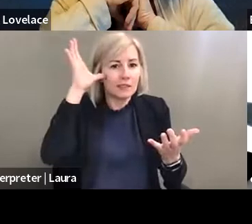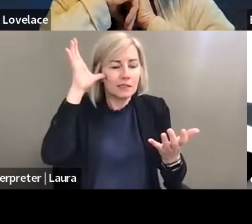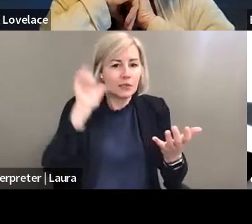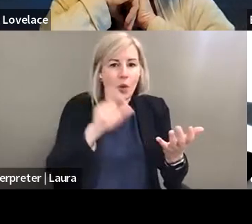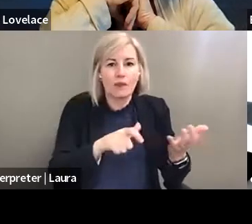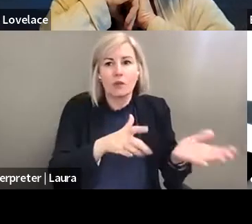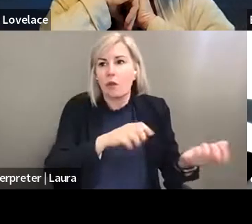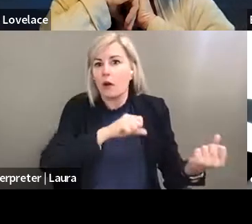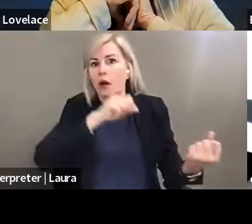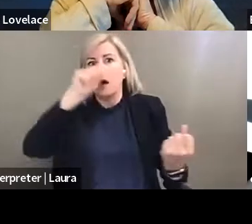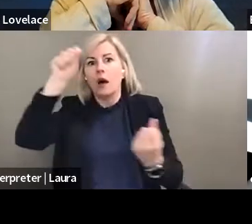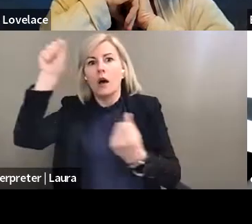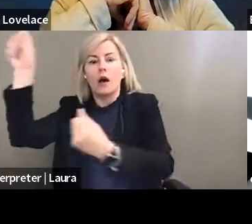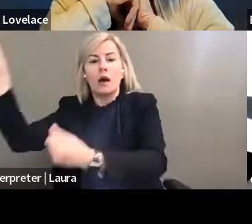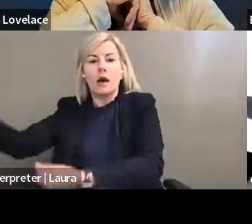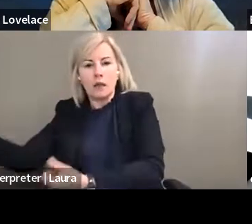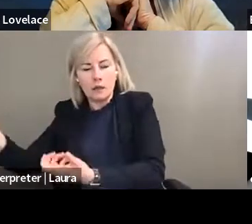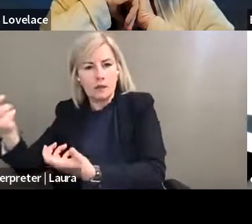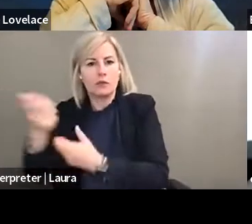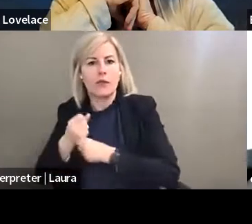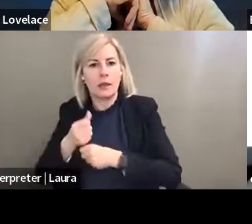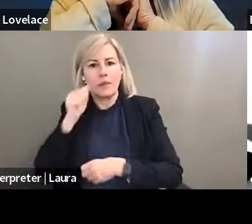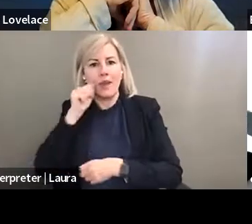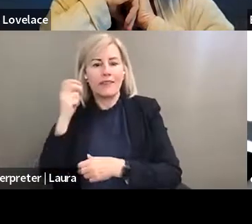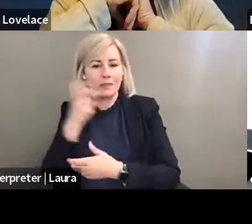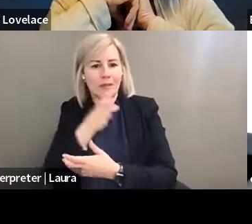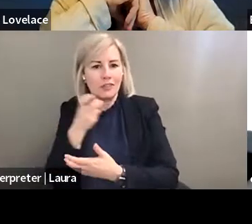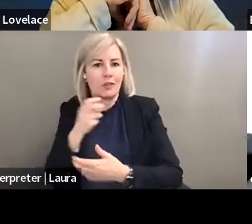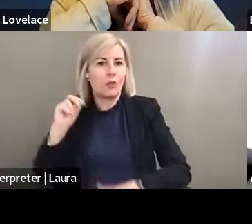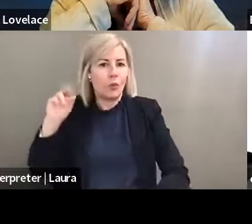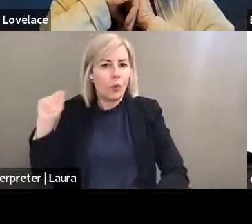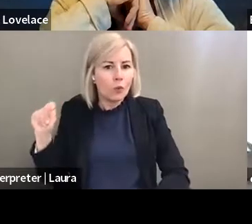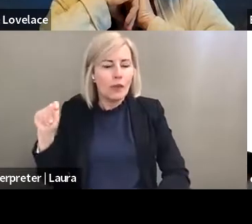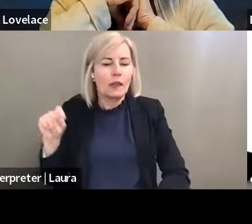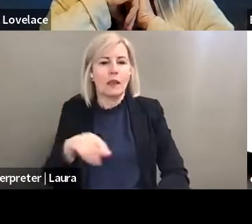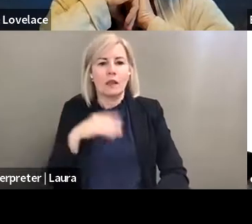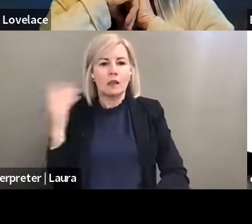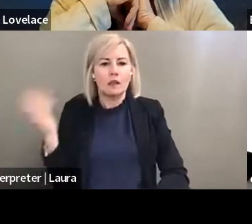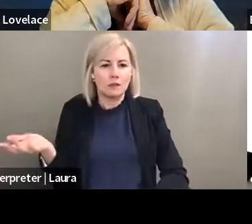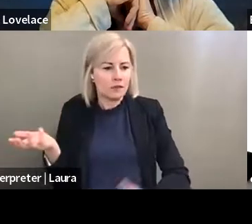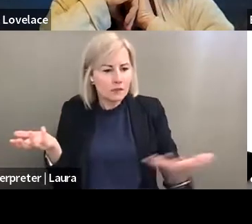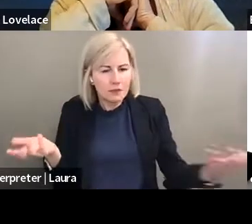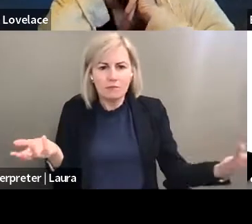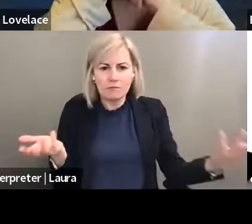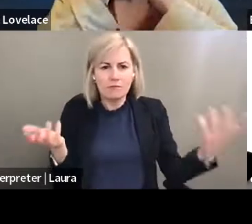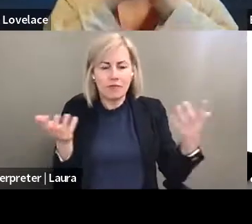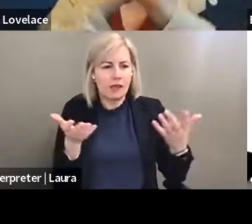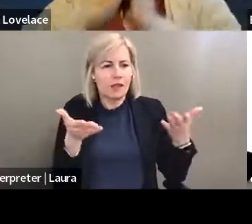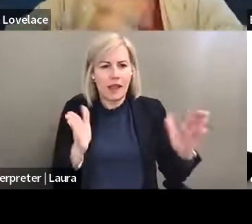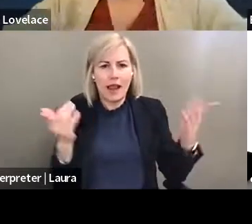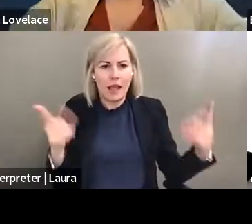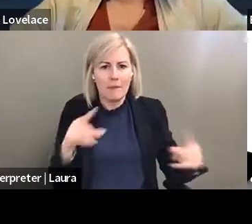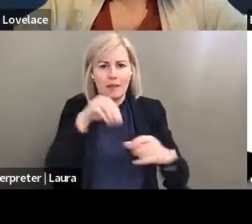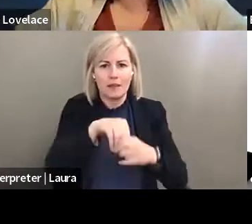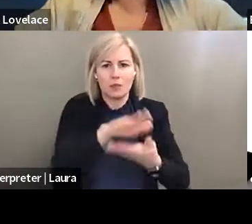clear across town to get speech therapy or OT therapy. You know, I mean, let's make it so it can be done in school. You